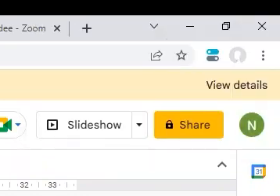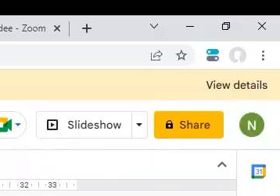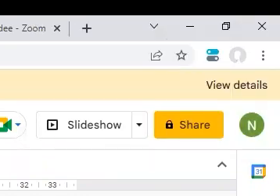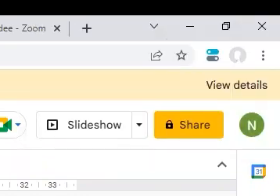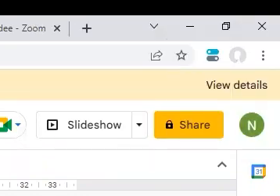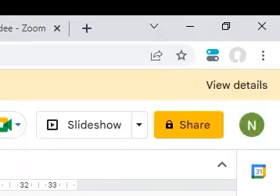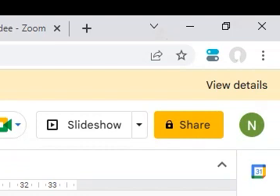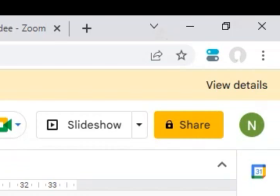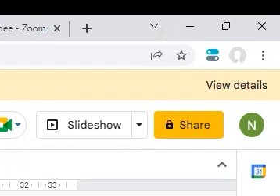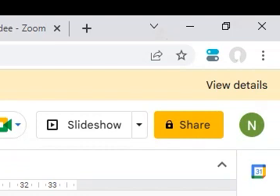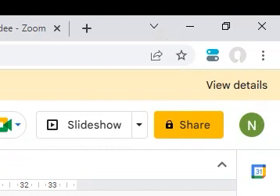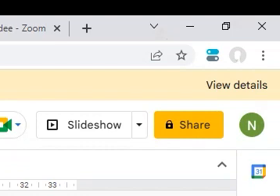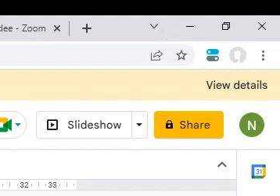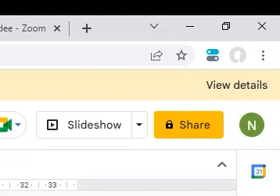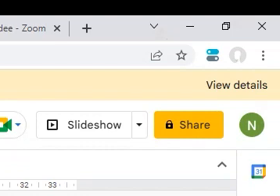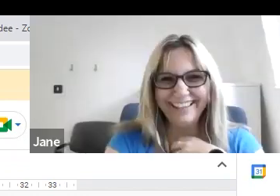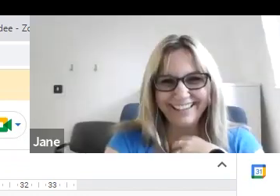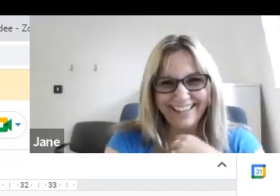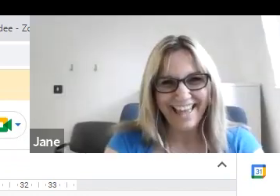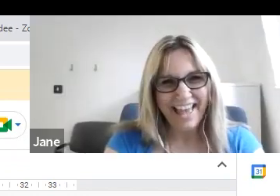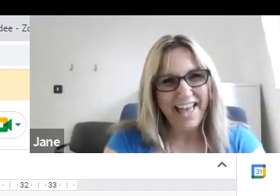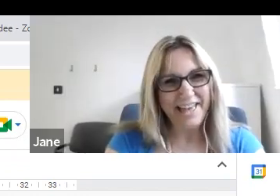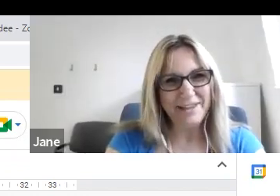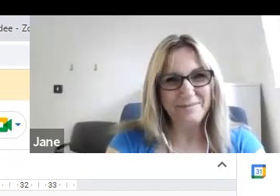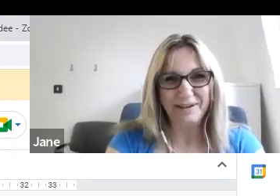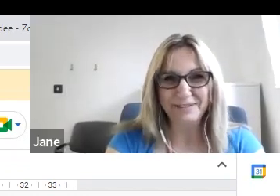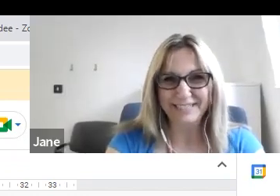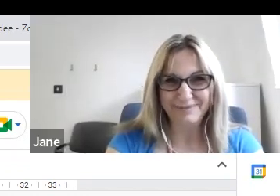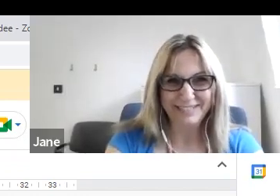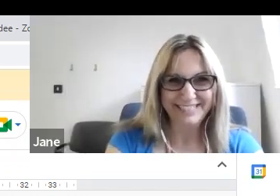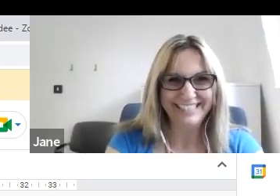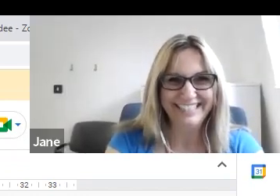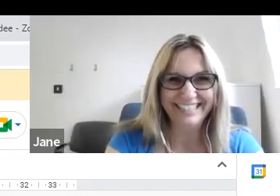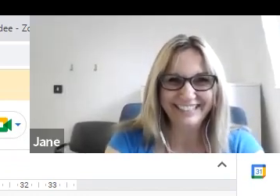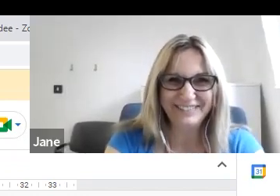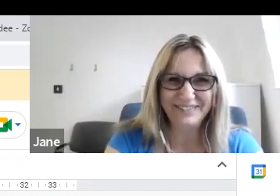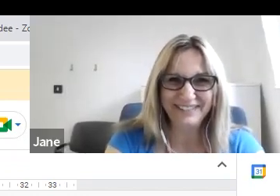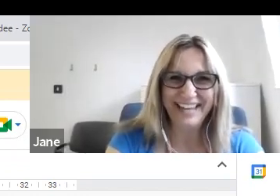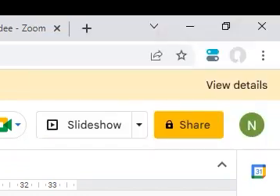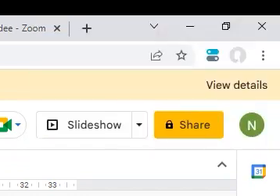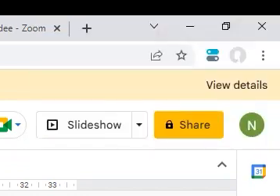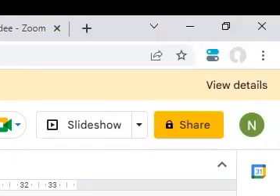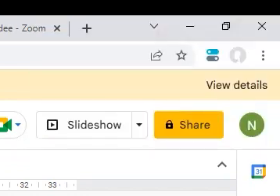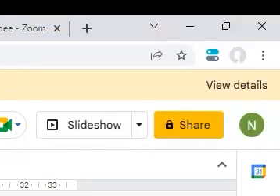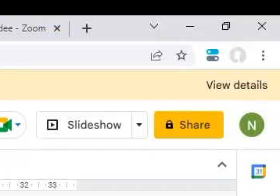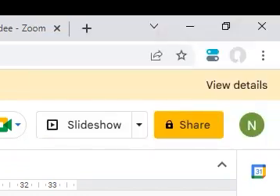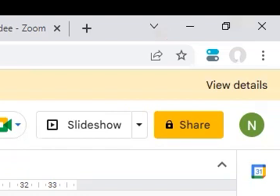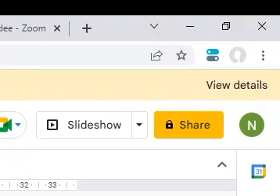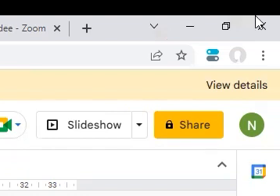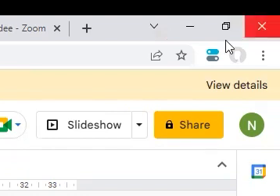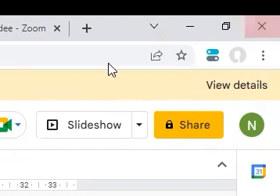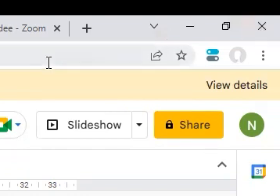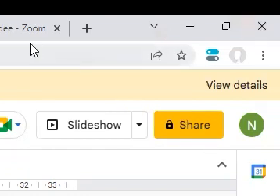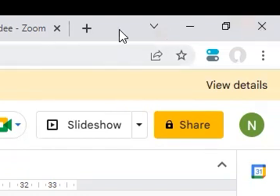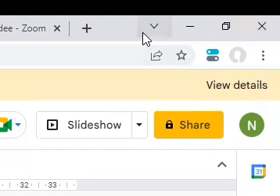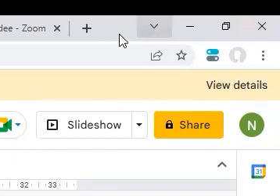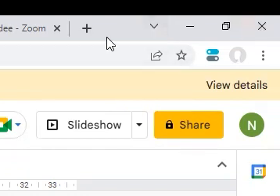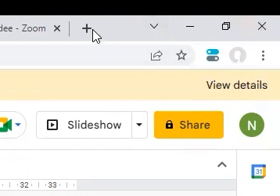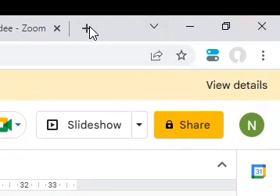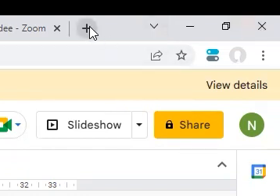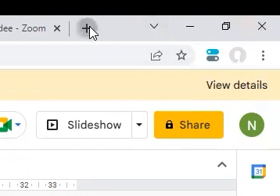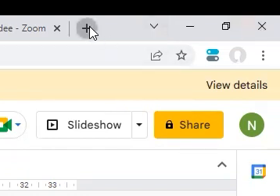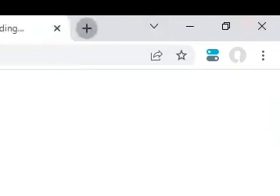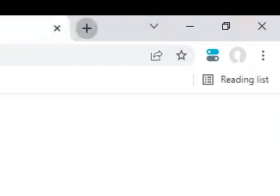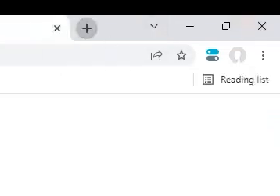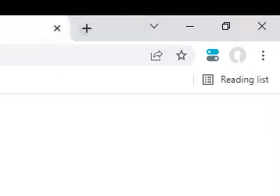What is the proper name for the EMDR? I wasn't expecting to. Sure. I'm just wondering, because sometimes